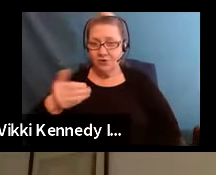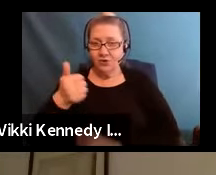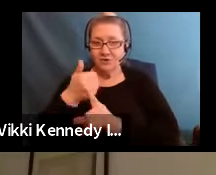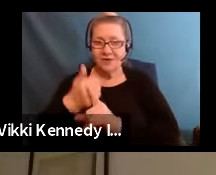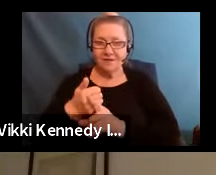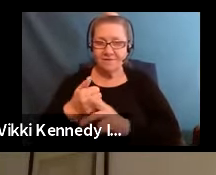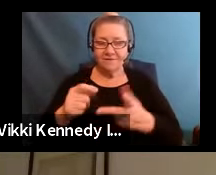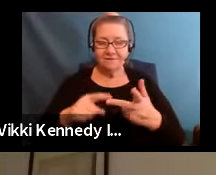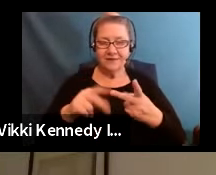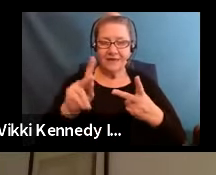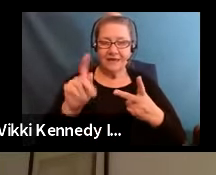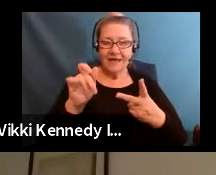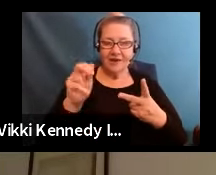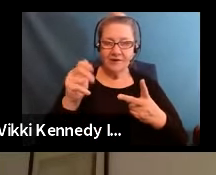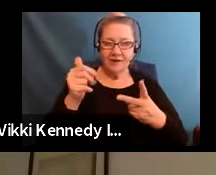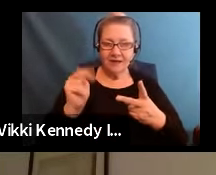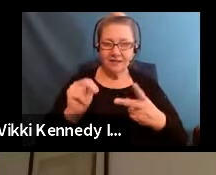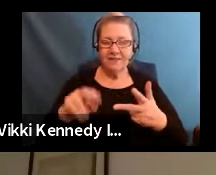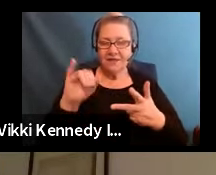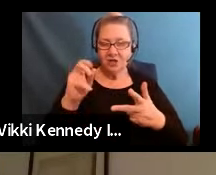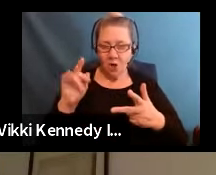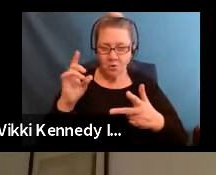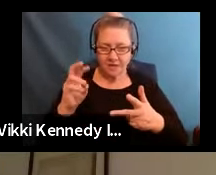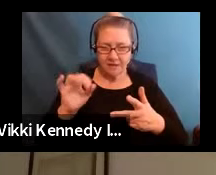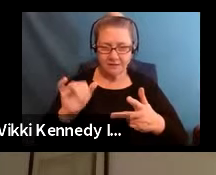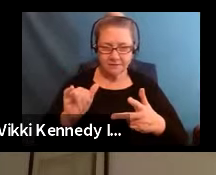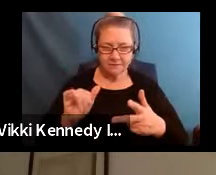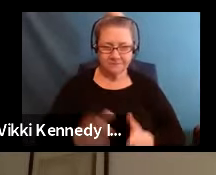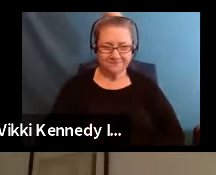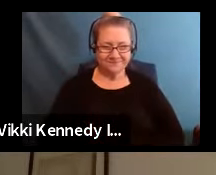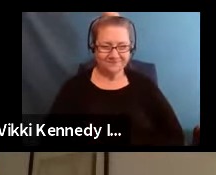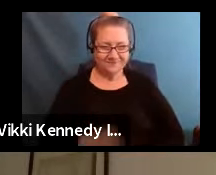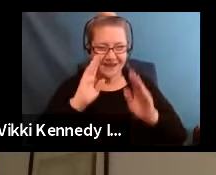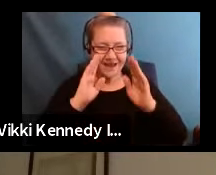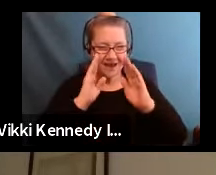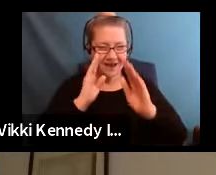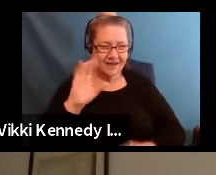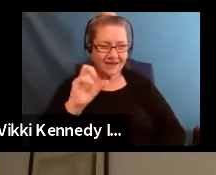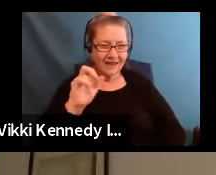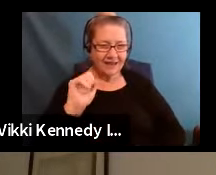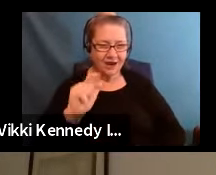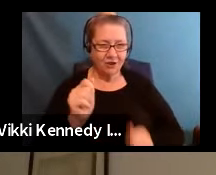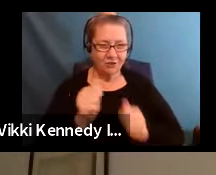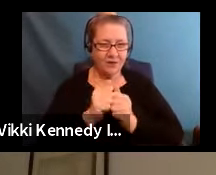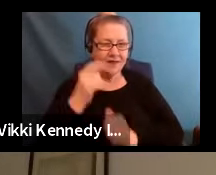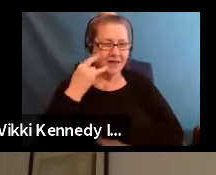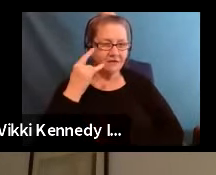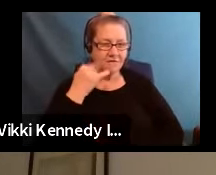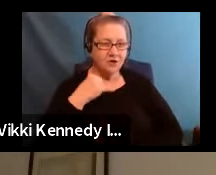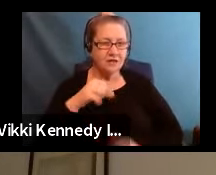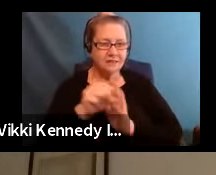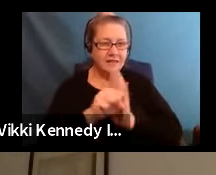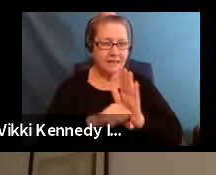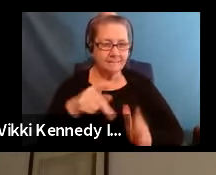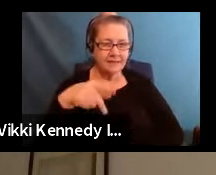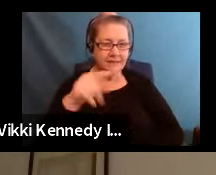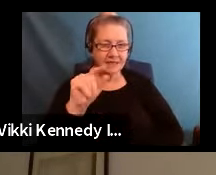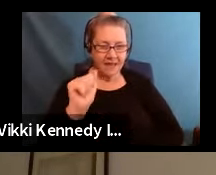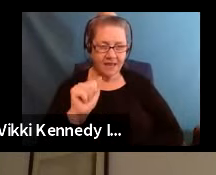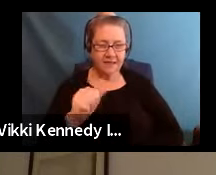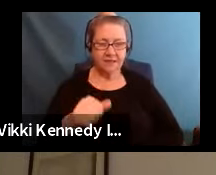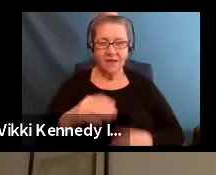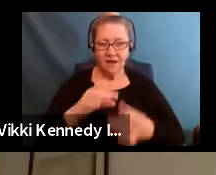then we'll go to Kieran and then to Jody. Hi, Carol Green with California State PTA. Just a couple of comments. I hope that in